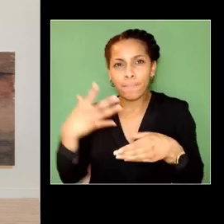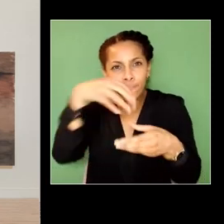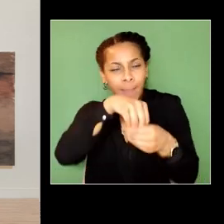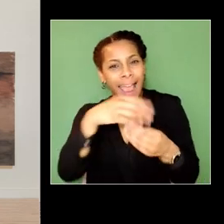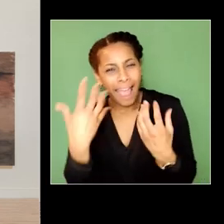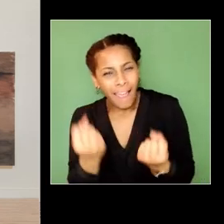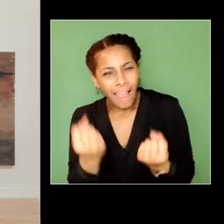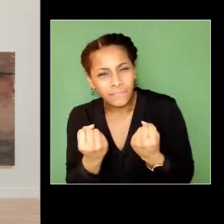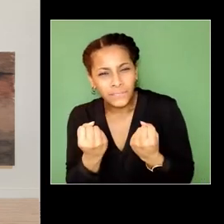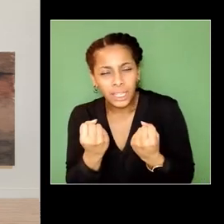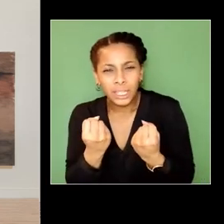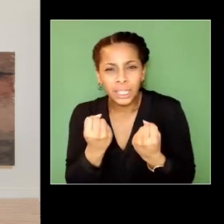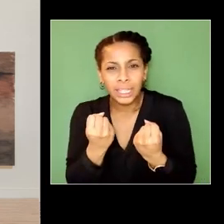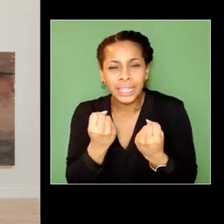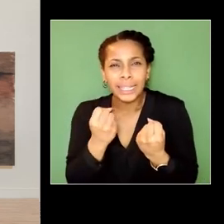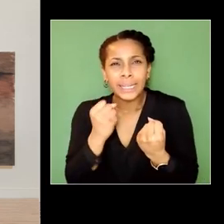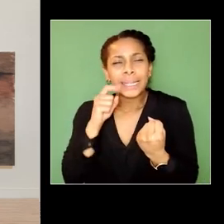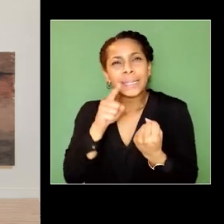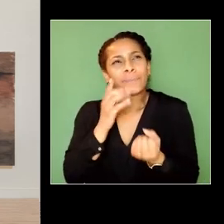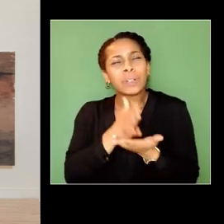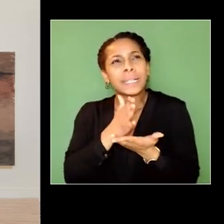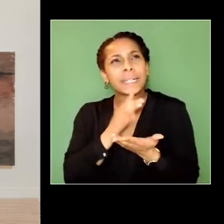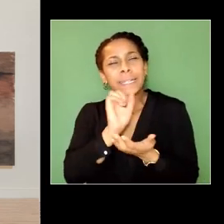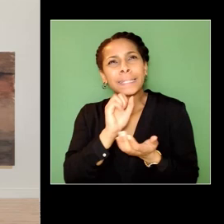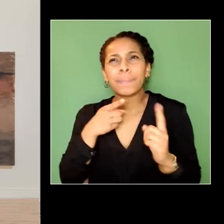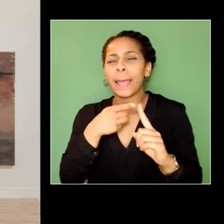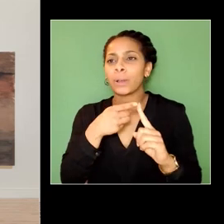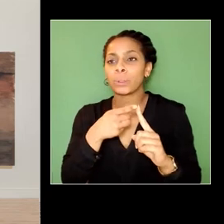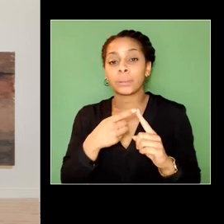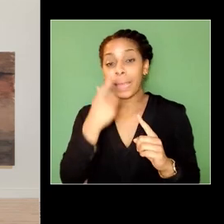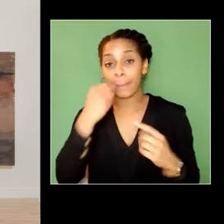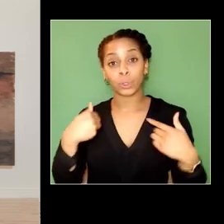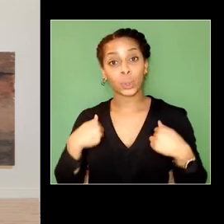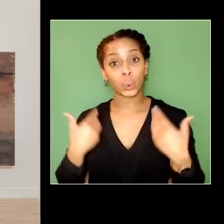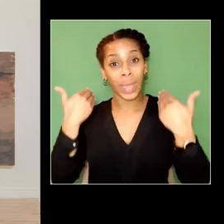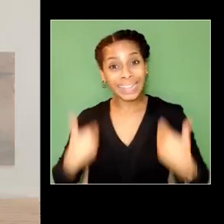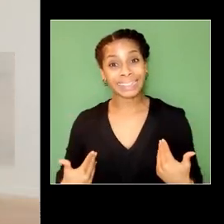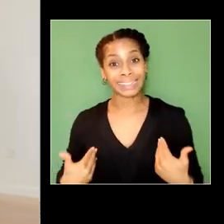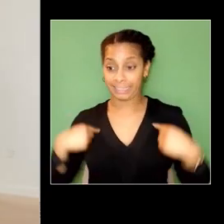It's being able to exist and not have to explain the fact that you're existing.